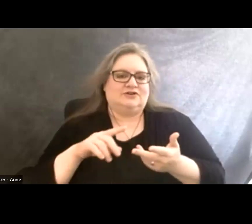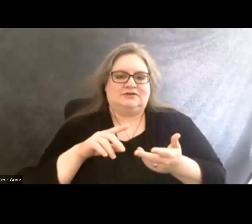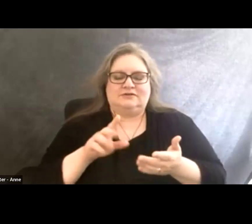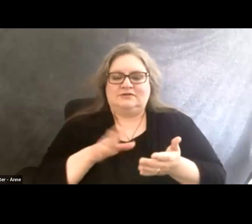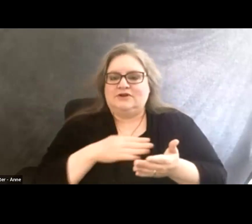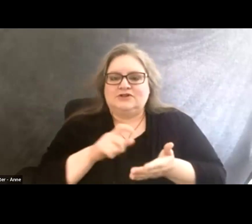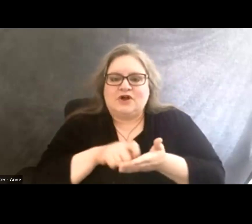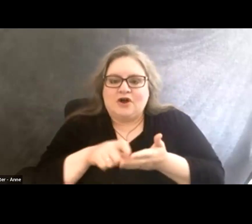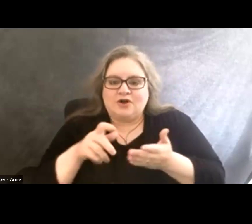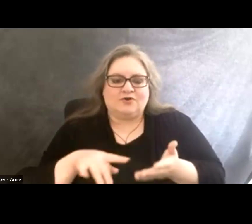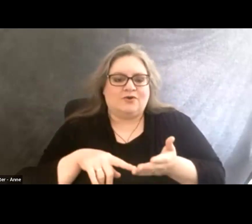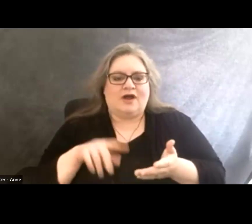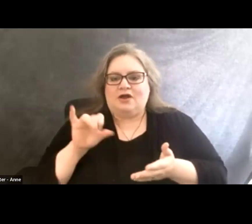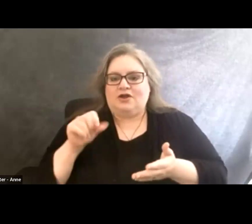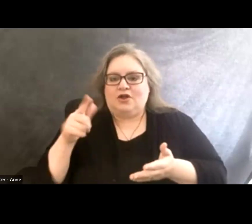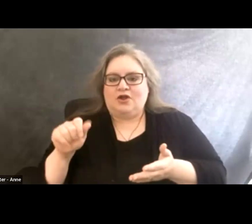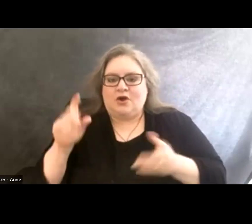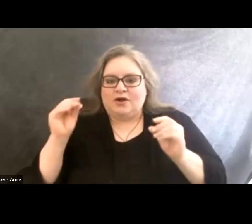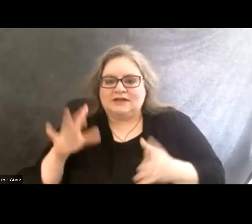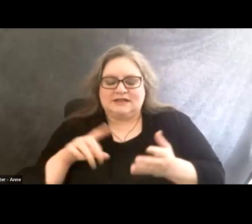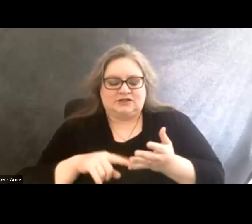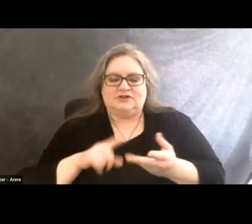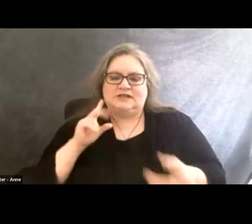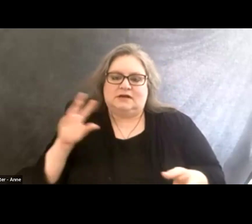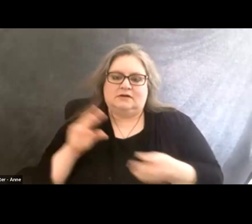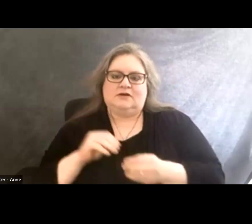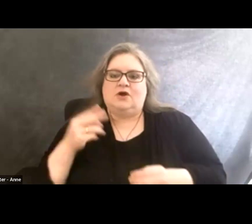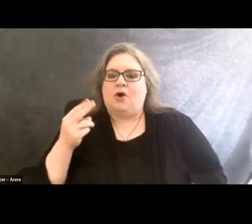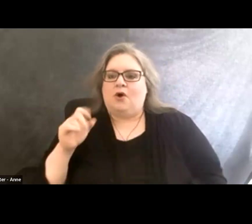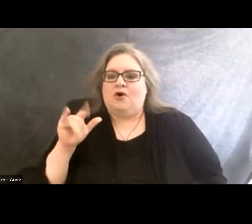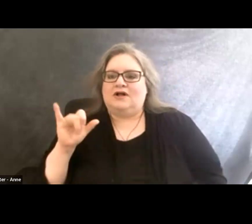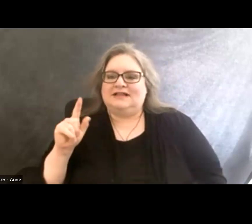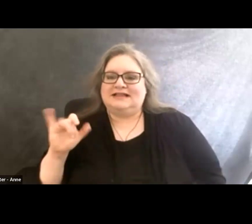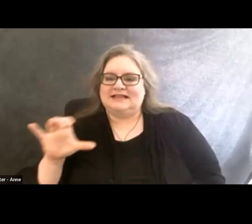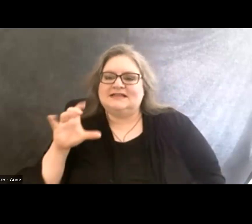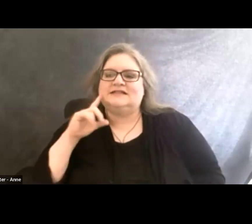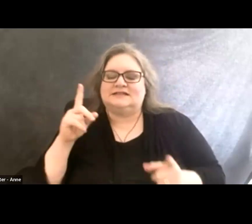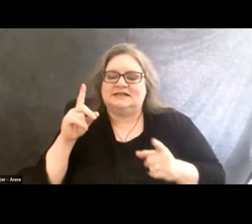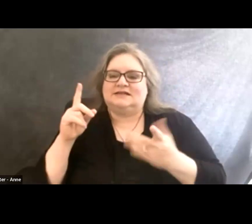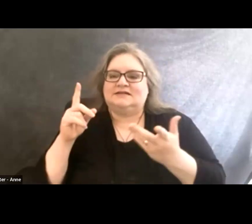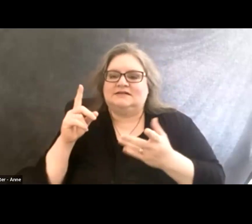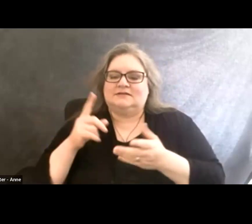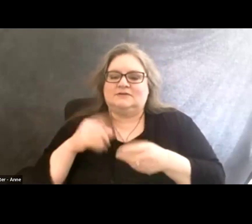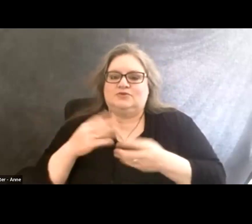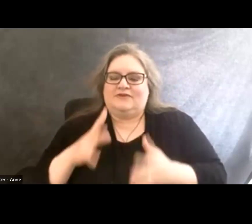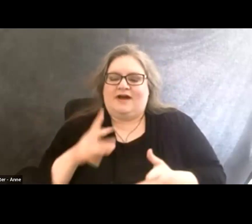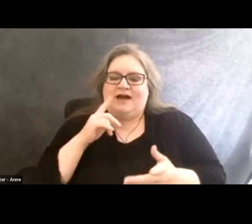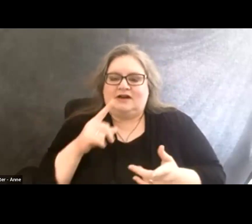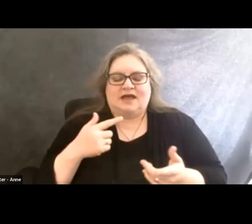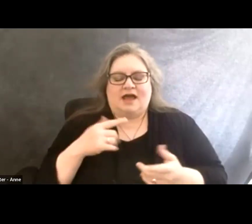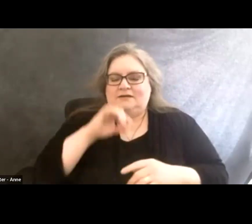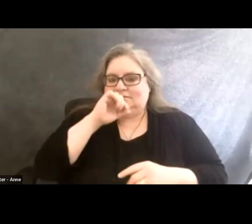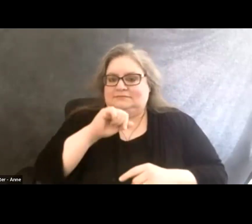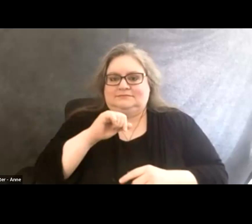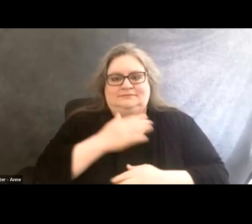different holistic practitioners. So I am someone who loves working with creatives. And